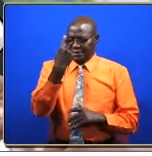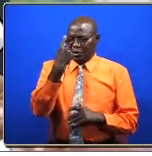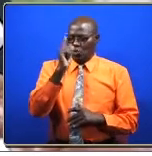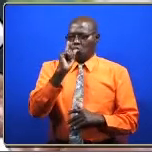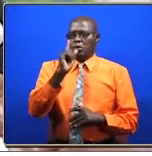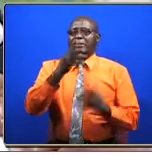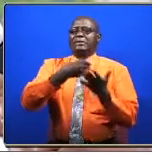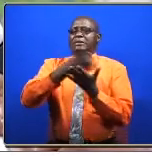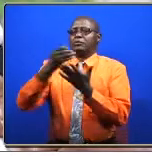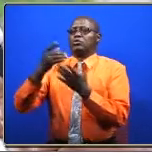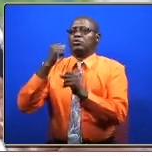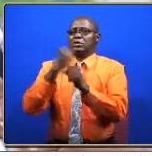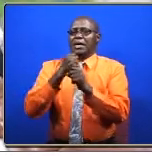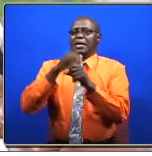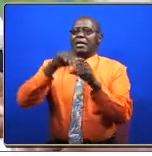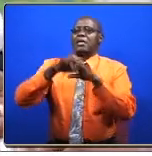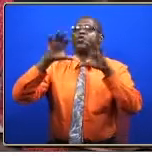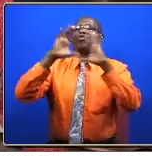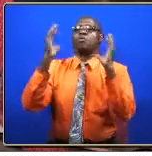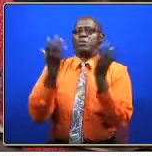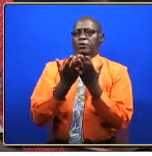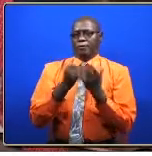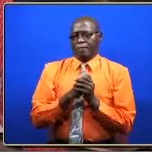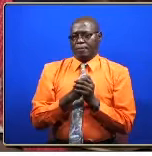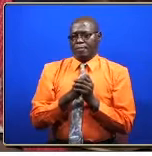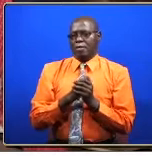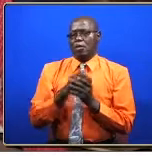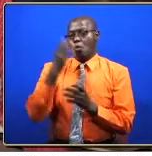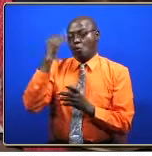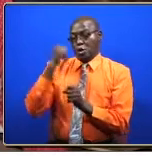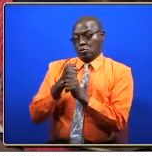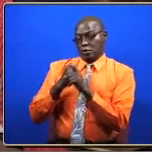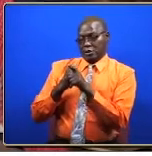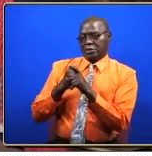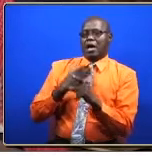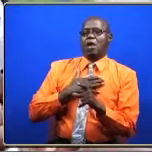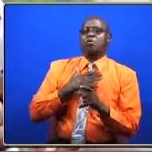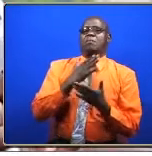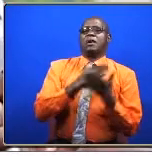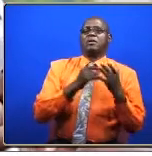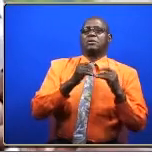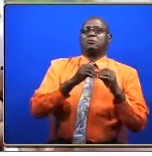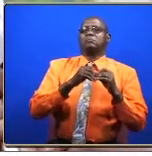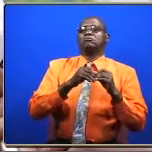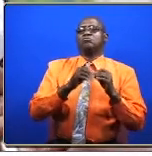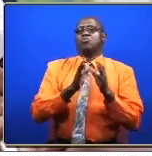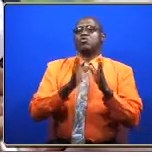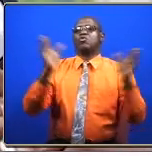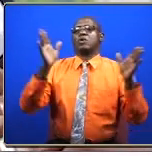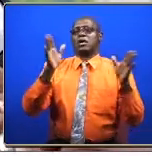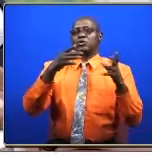ever been done globally. And while we do this, it's part of our broader nature-based solutions